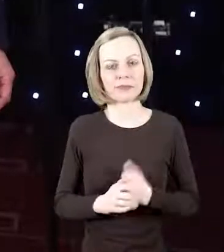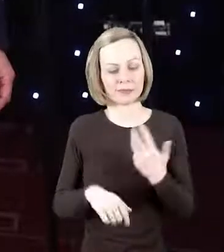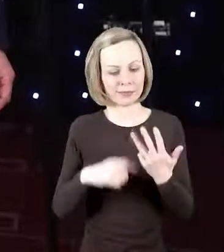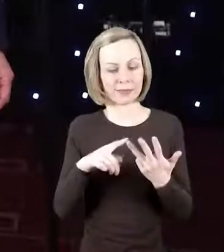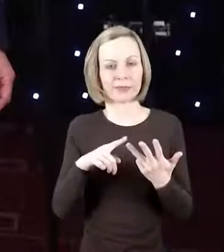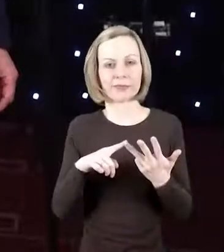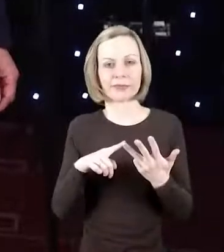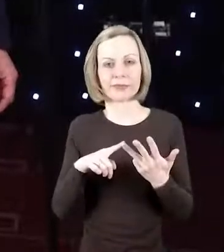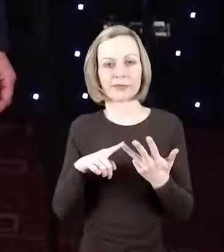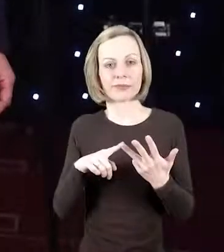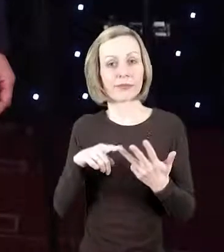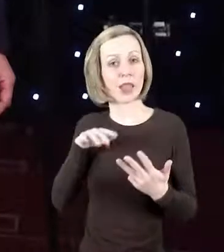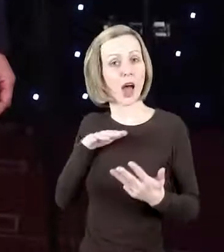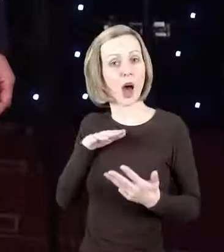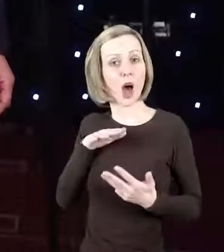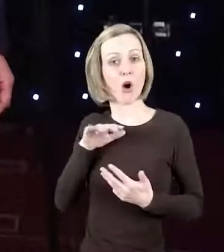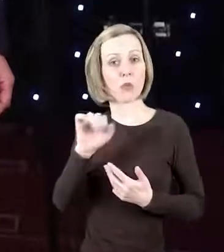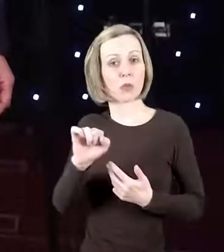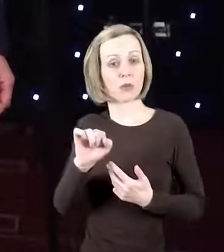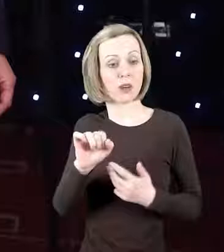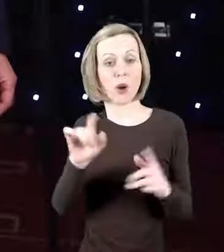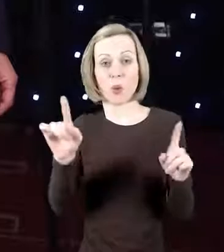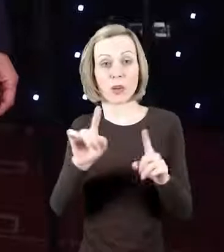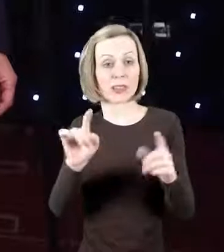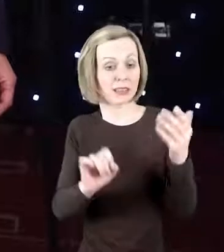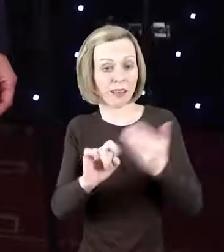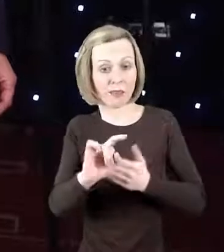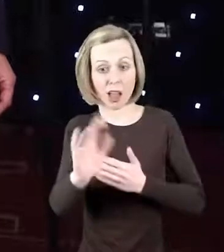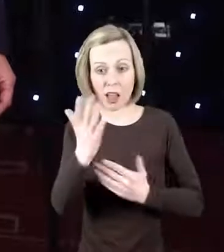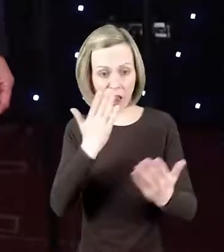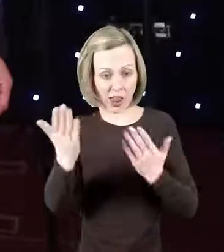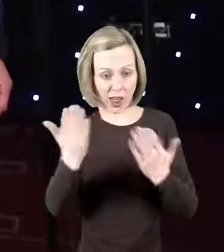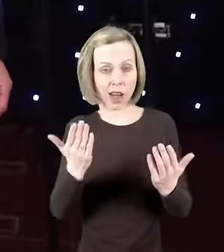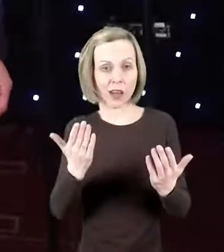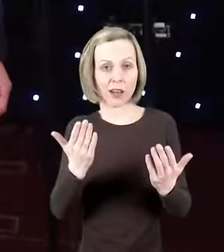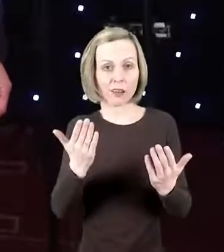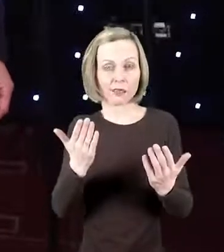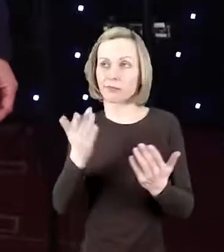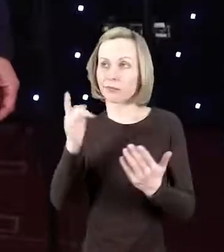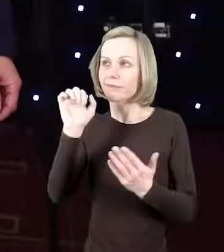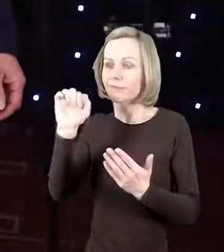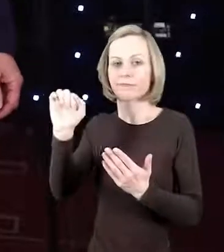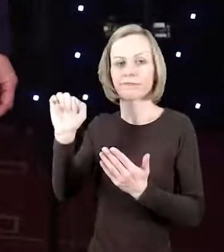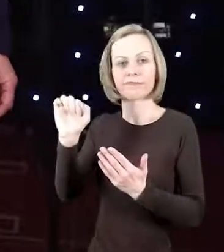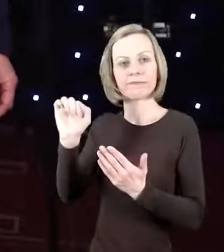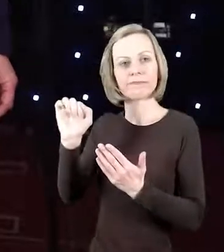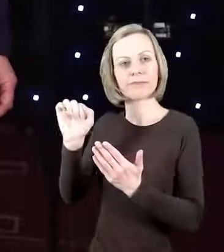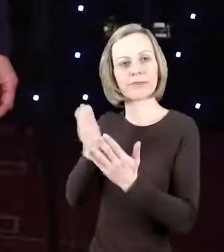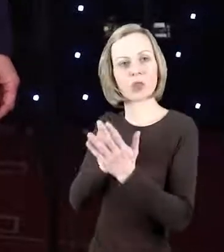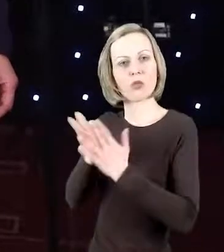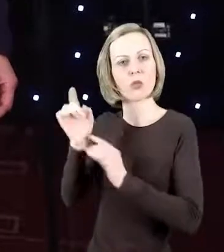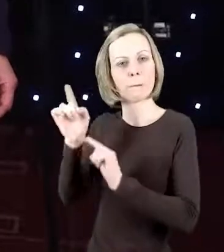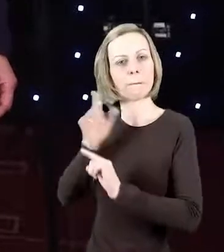and the hope that whatever we are facing, we can have hope in Christ, who was